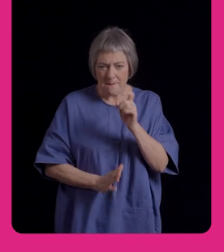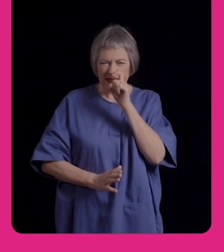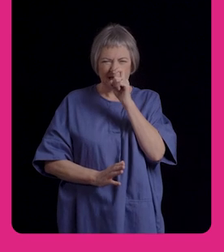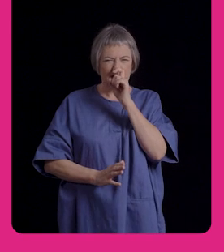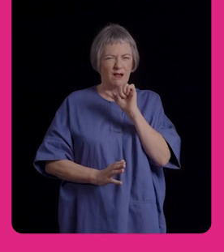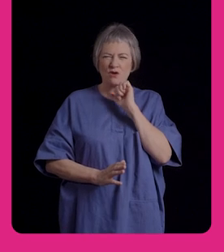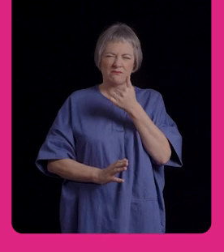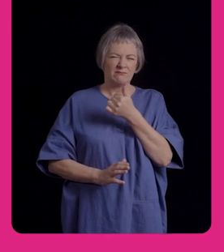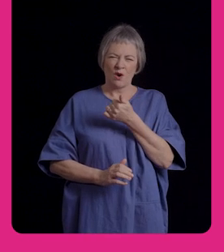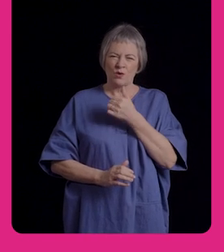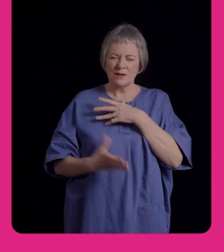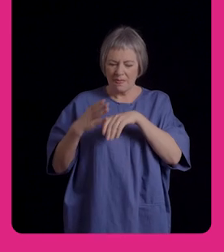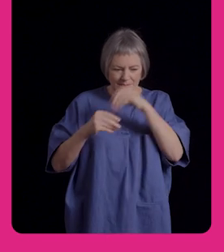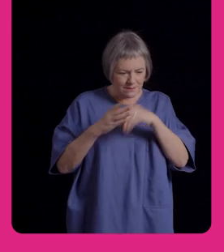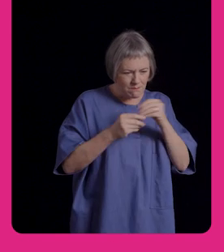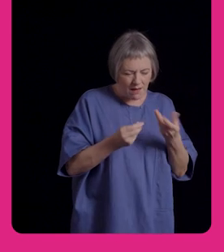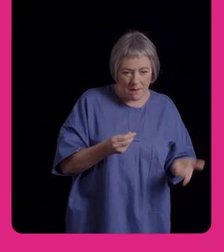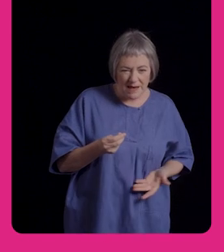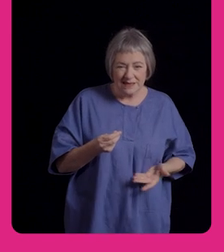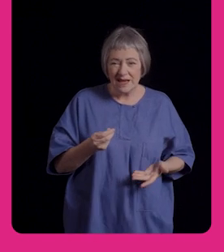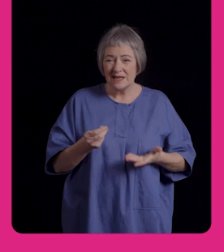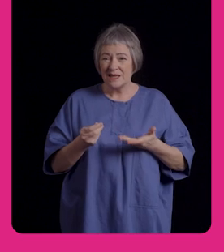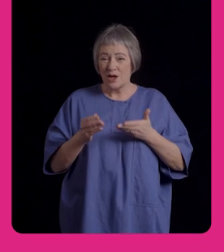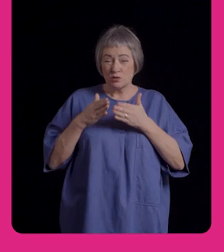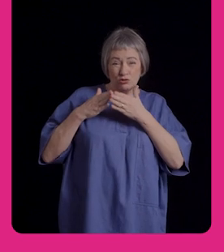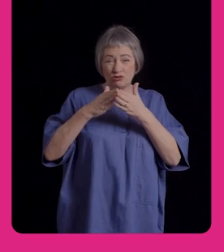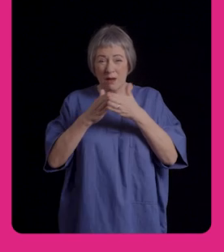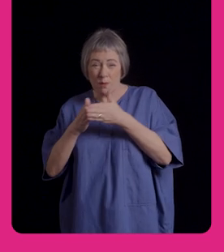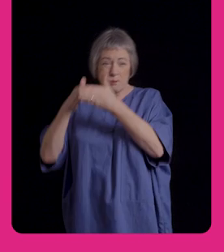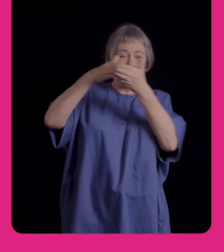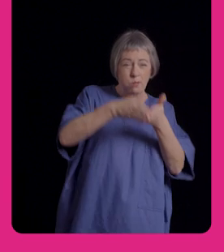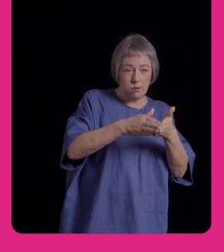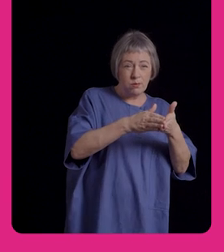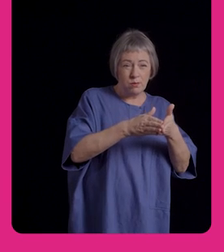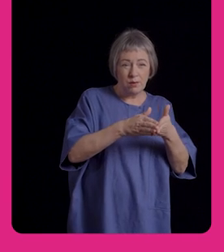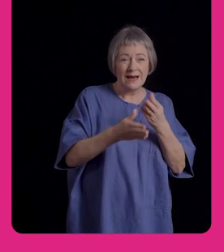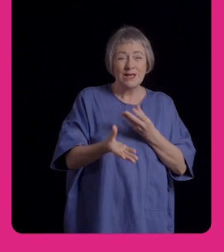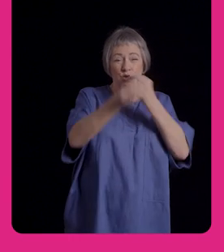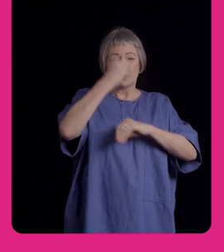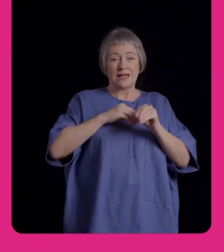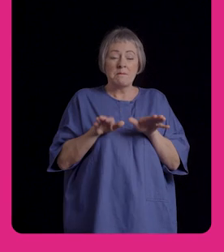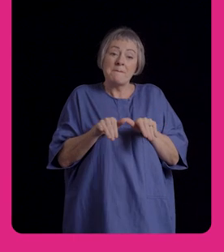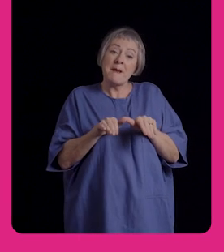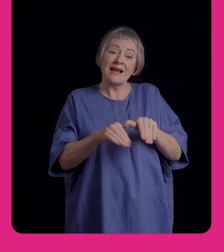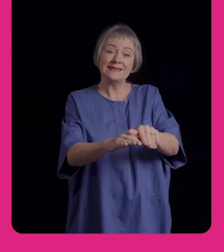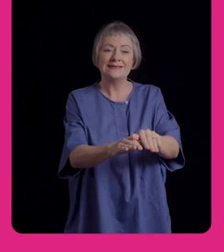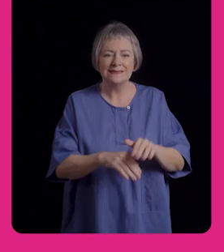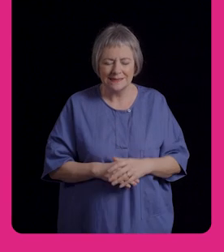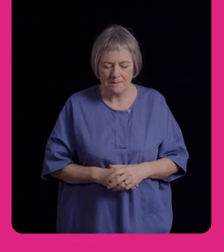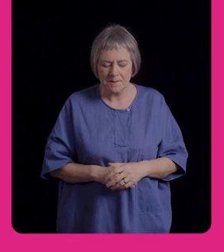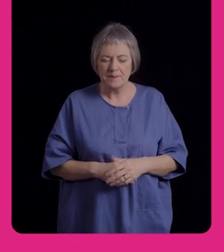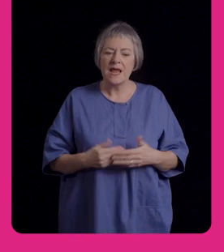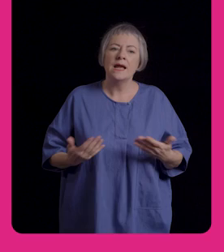wasn't very good at the smuggling business. And so she crashed the ship against the rocks and she was eaten by mermaids.